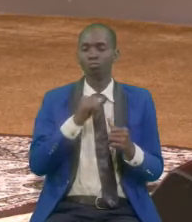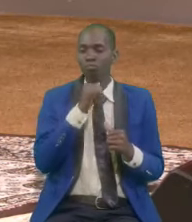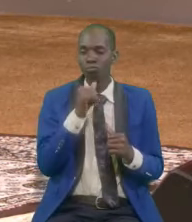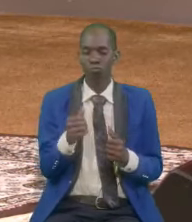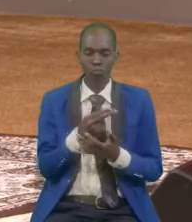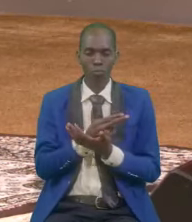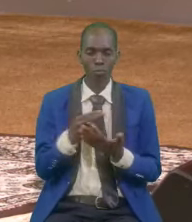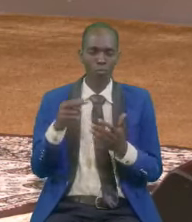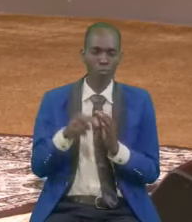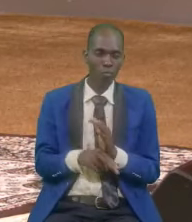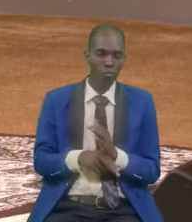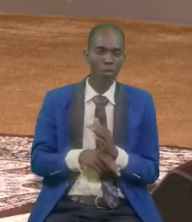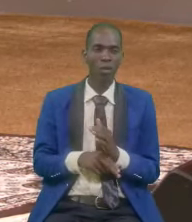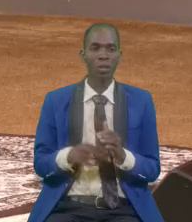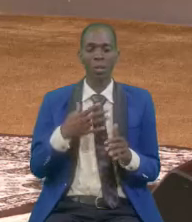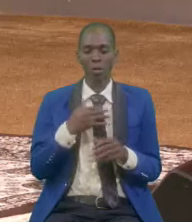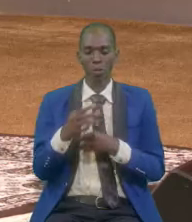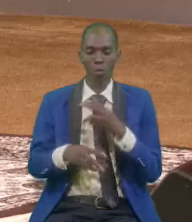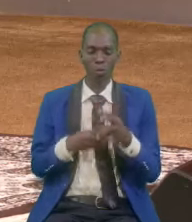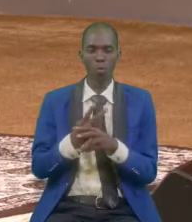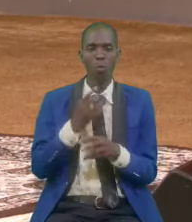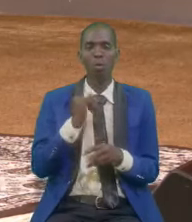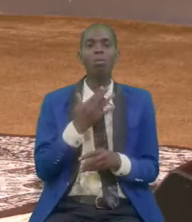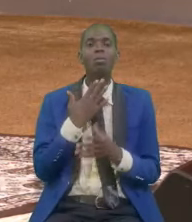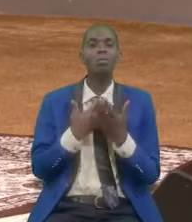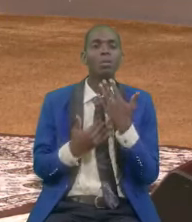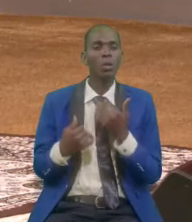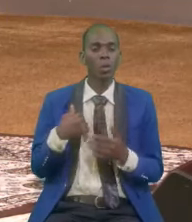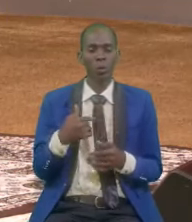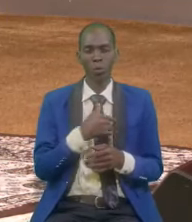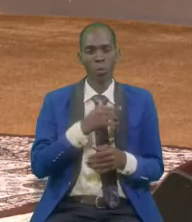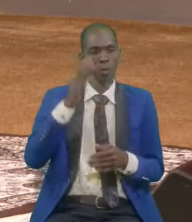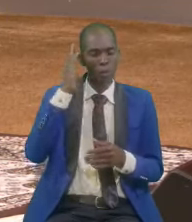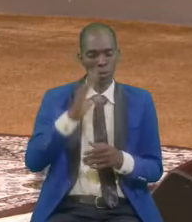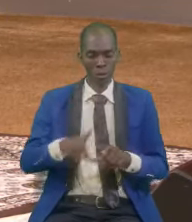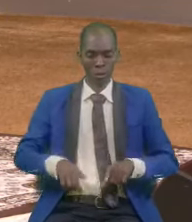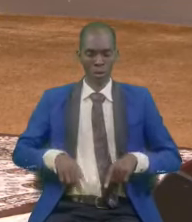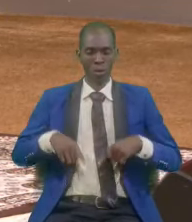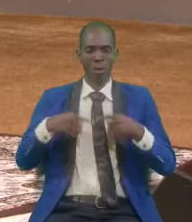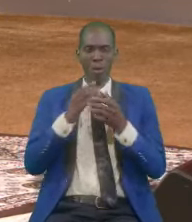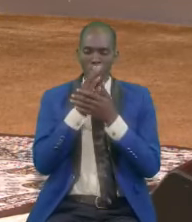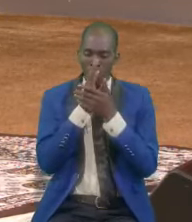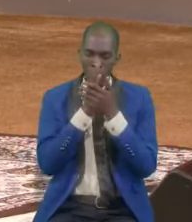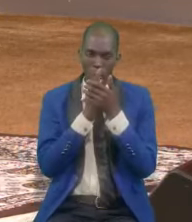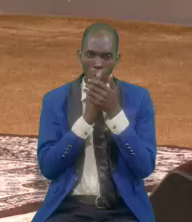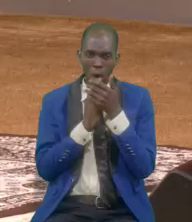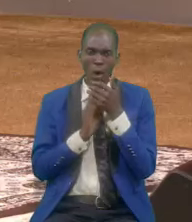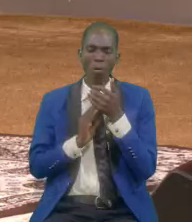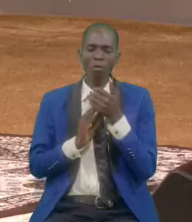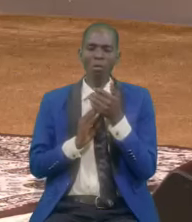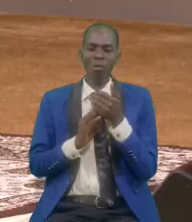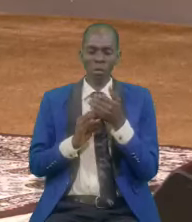ungodliness and worldly lusts, we should live soberly.